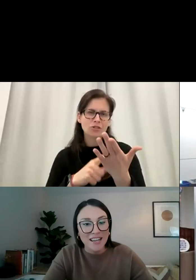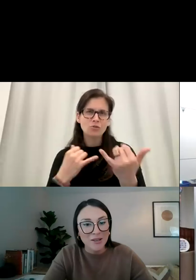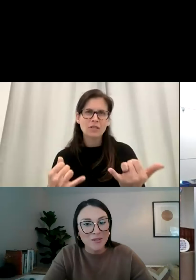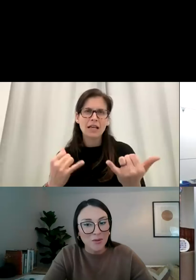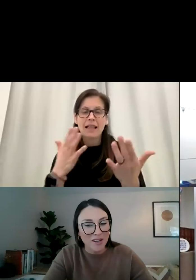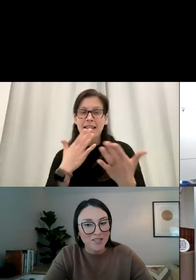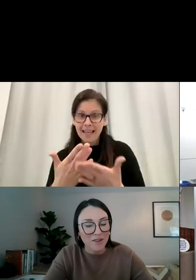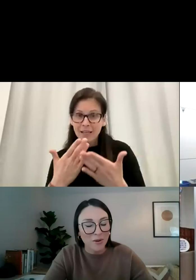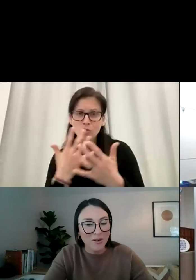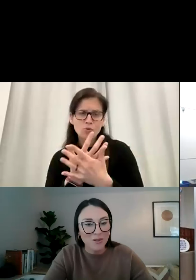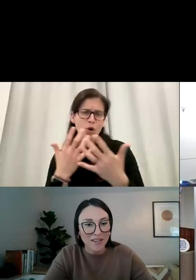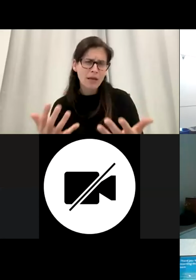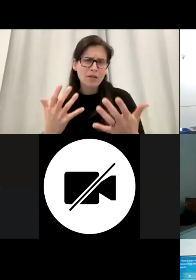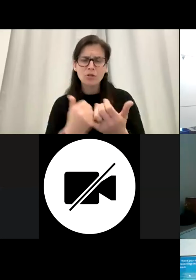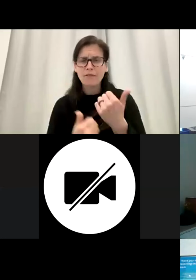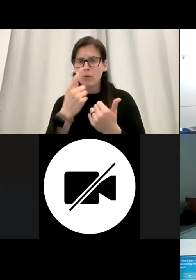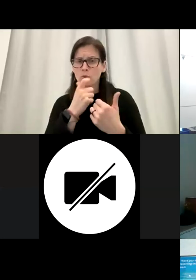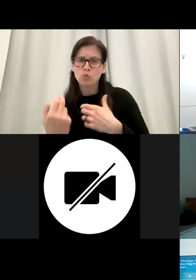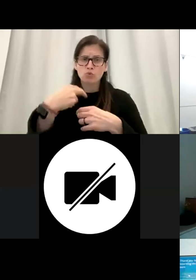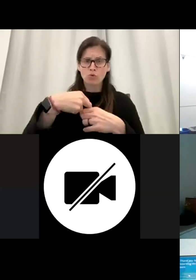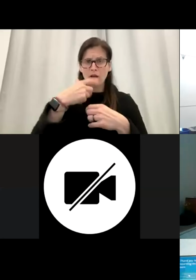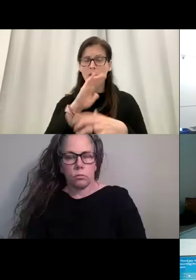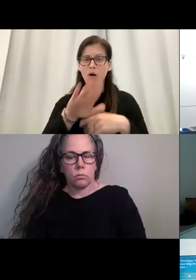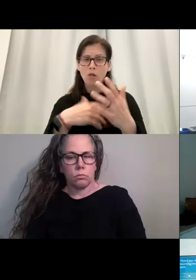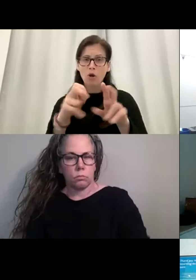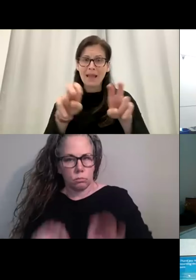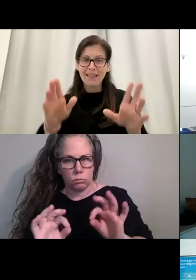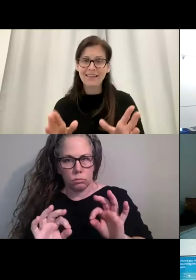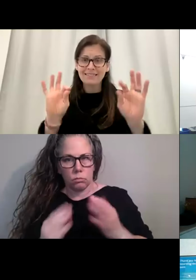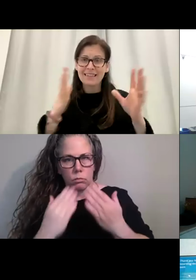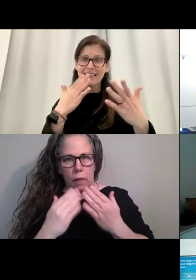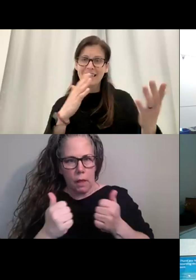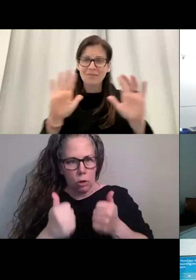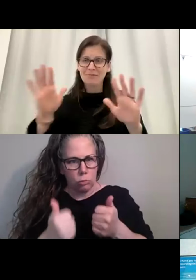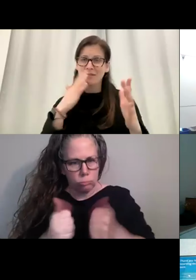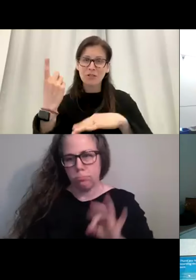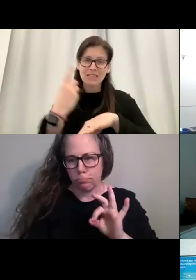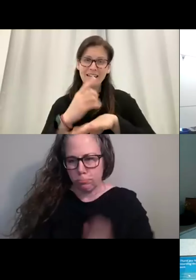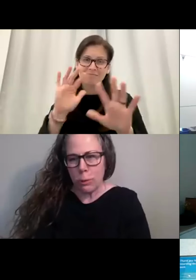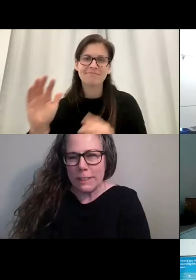thank you so much to everyone who joined us and to all of our panelists. Have a great day, everyone.